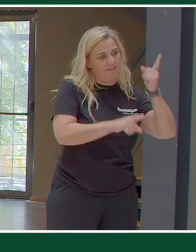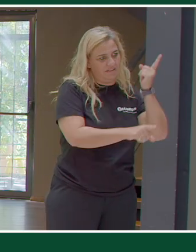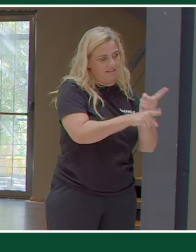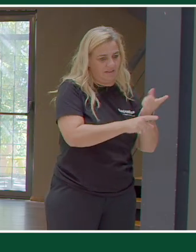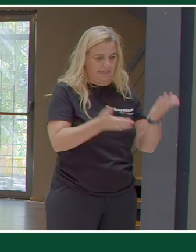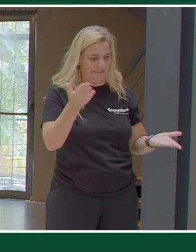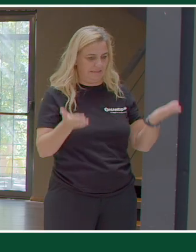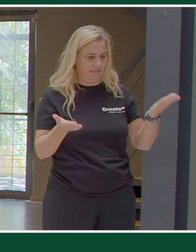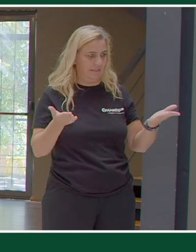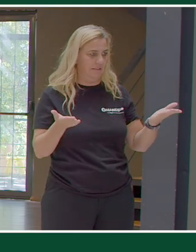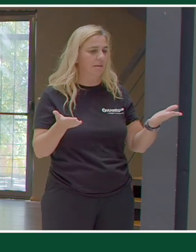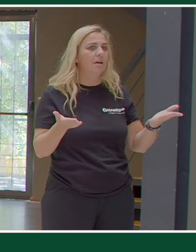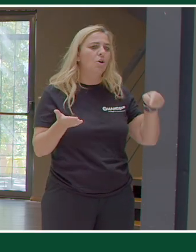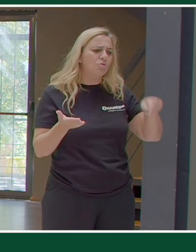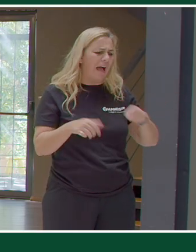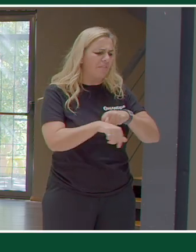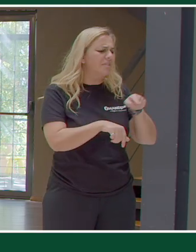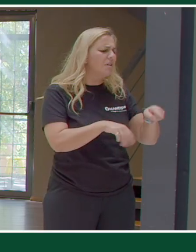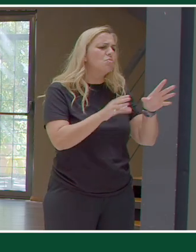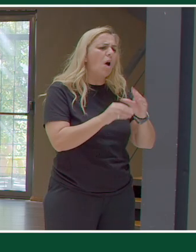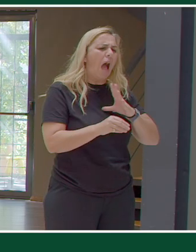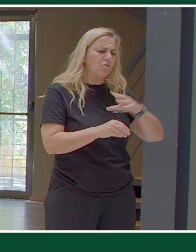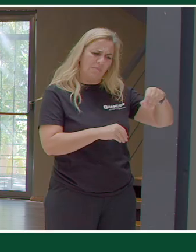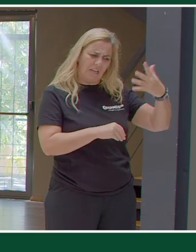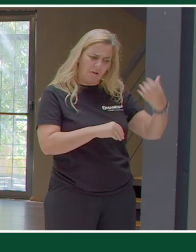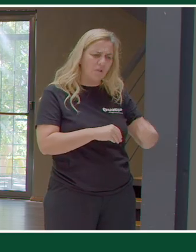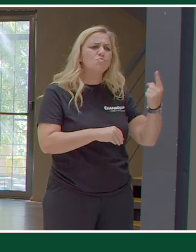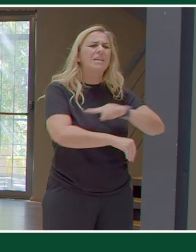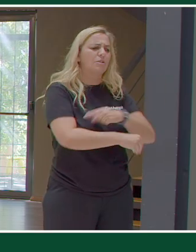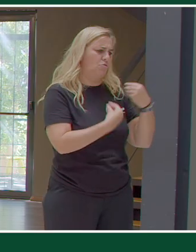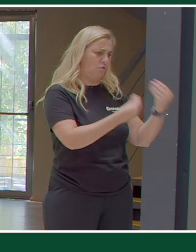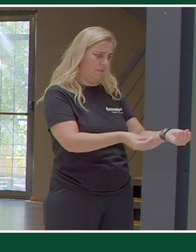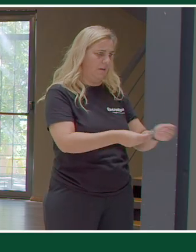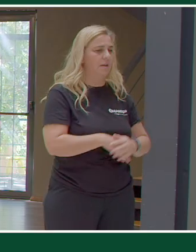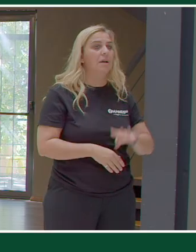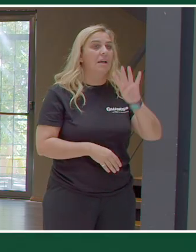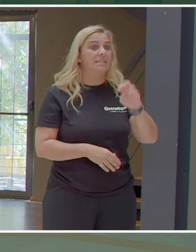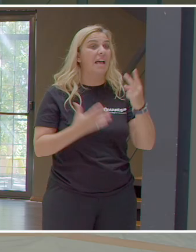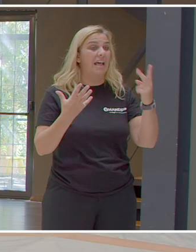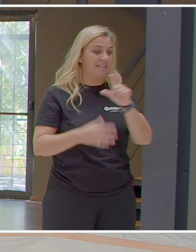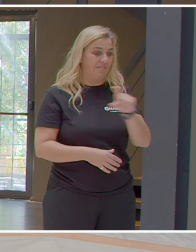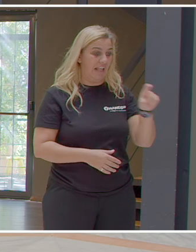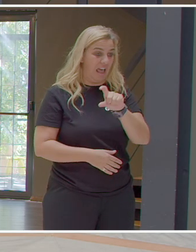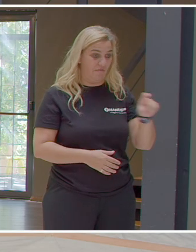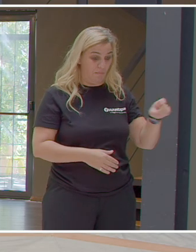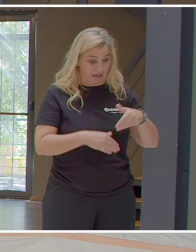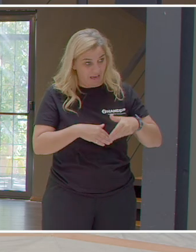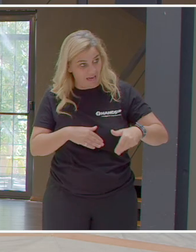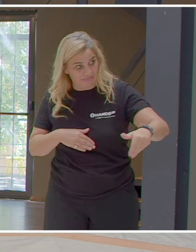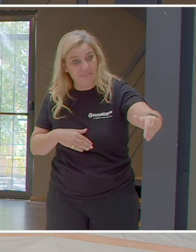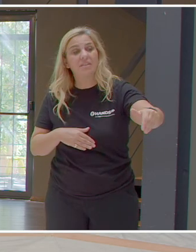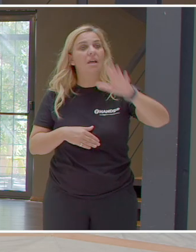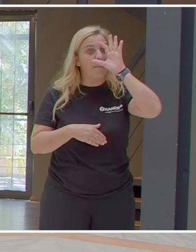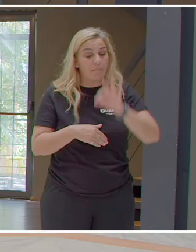is already adjusted to people suffering from diabetes. 74 weeks, and the plant-based diet has been shown to be